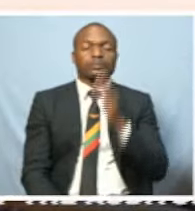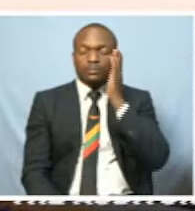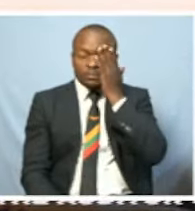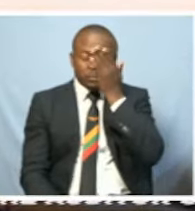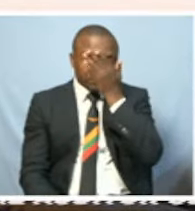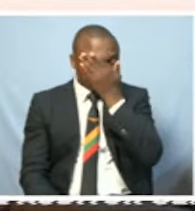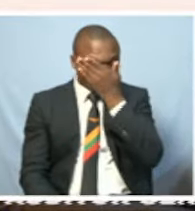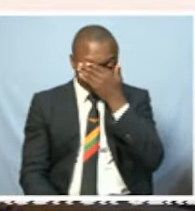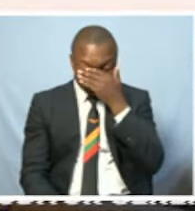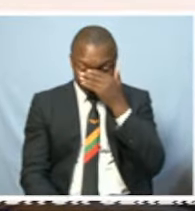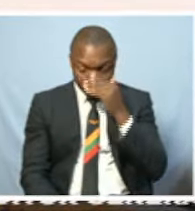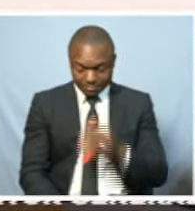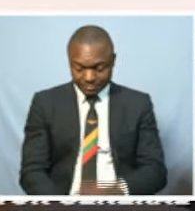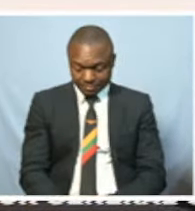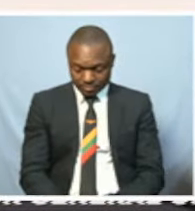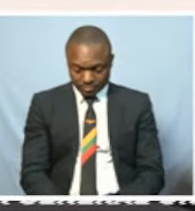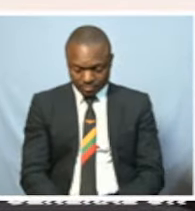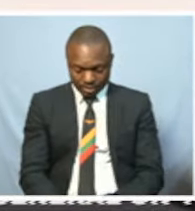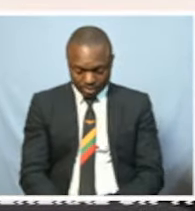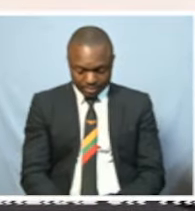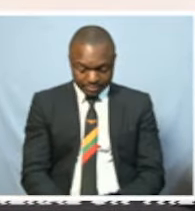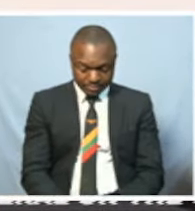Put in the other booklet.